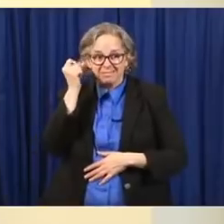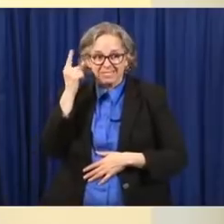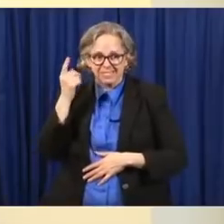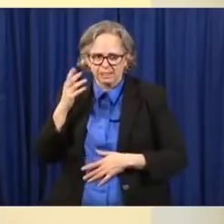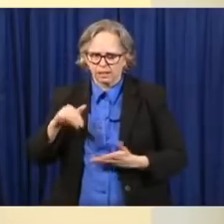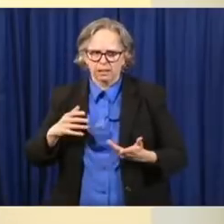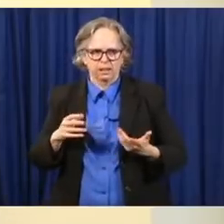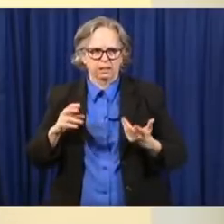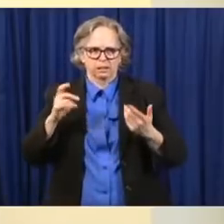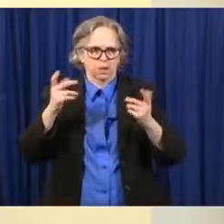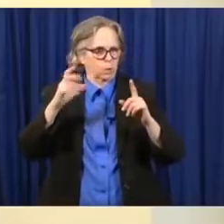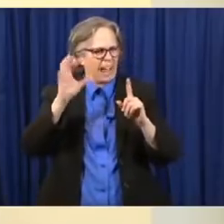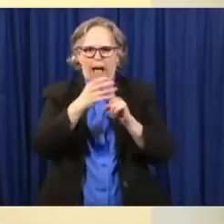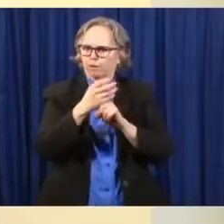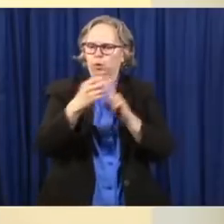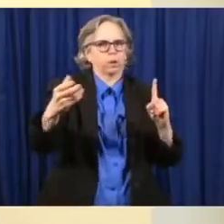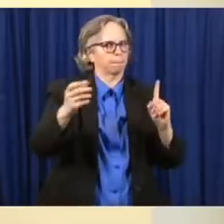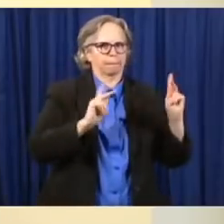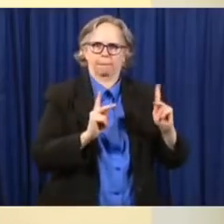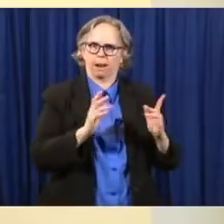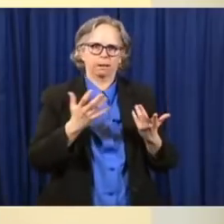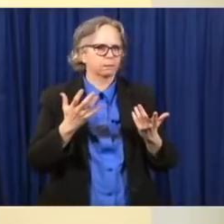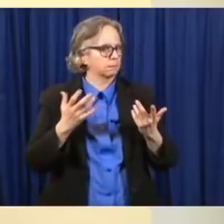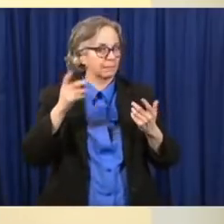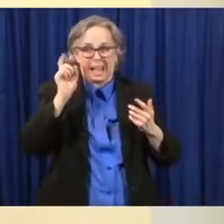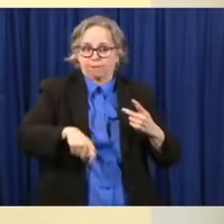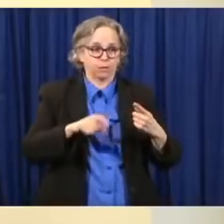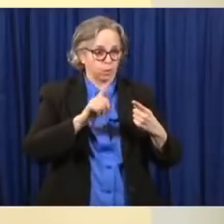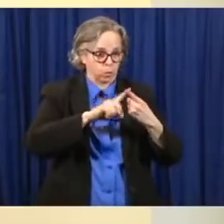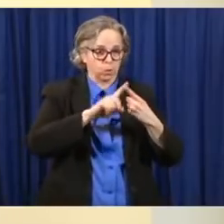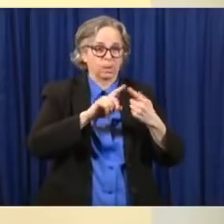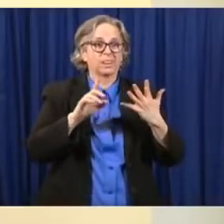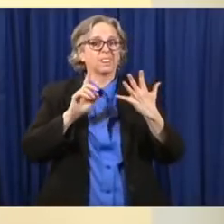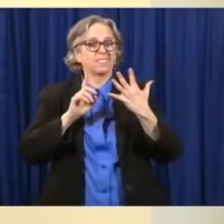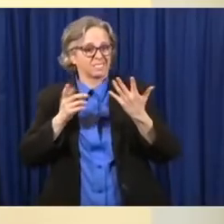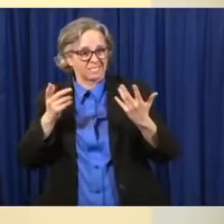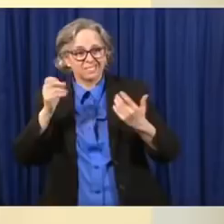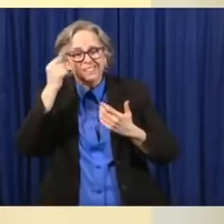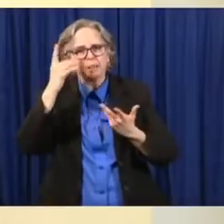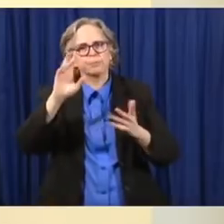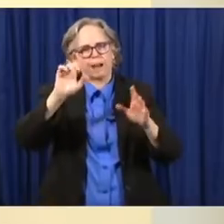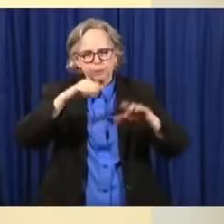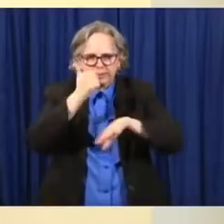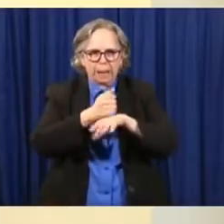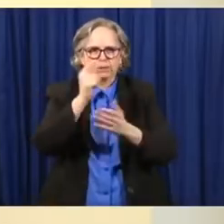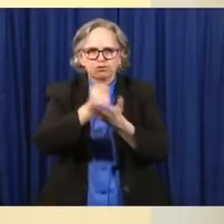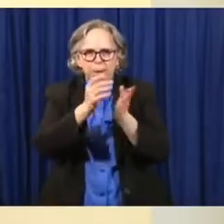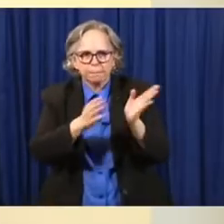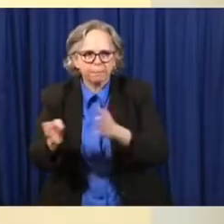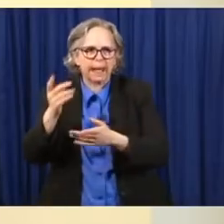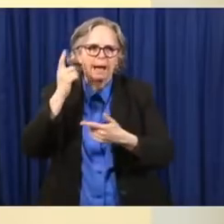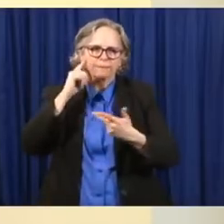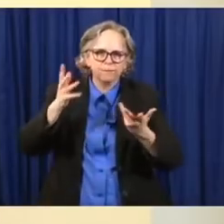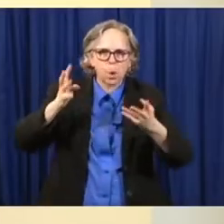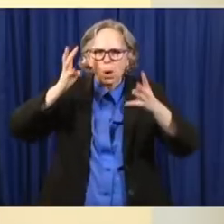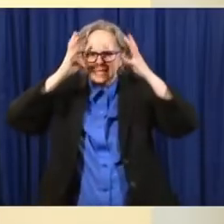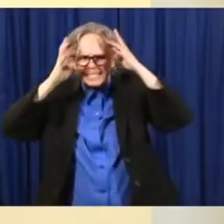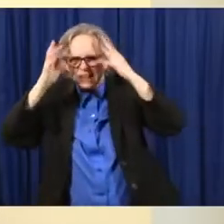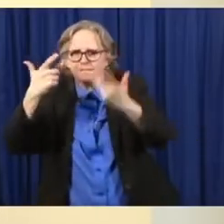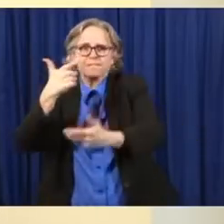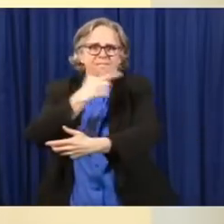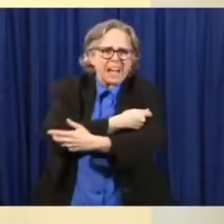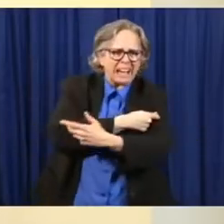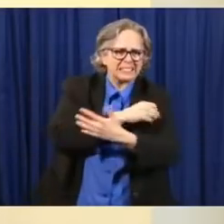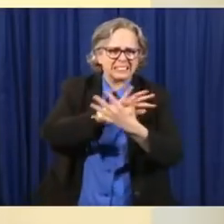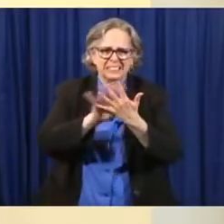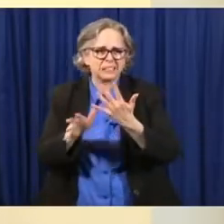treatment is evolving, ultimately a vaccine, but it could be an antiviral. It's new things like the plasma